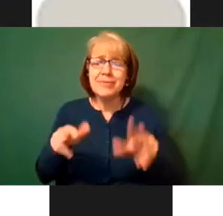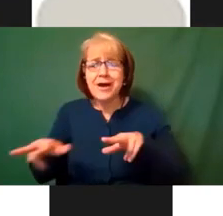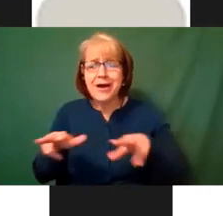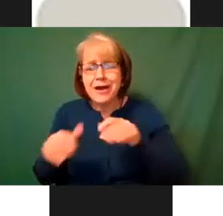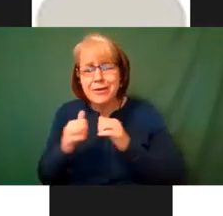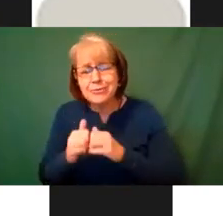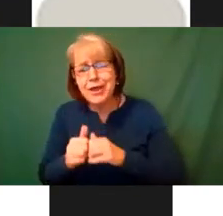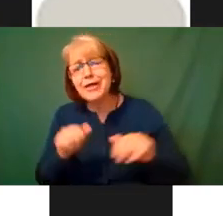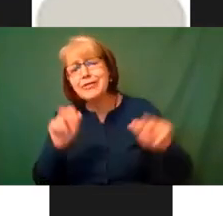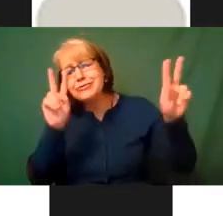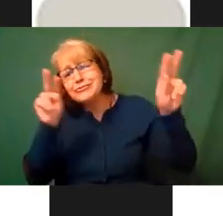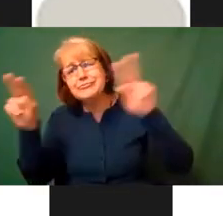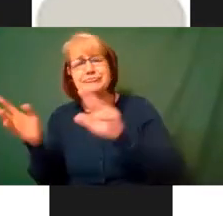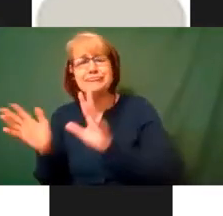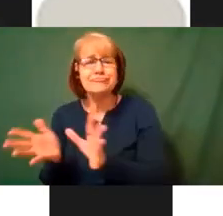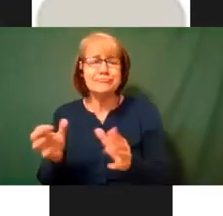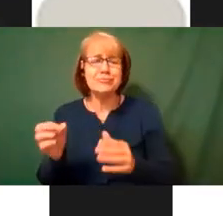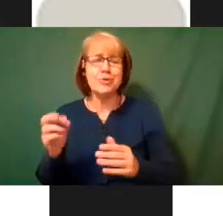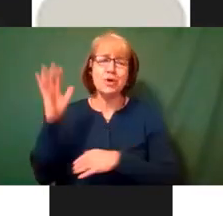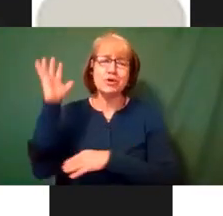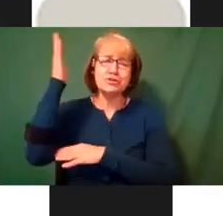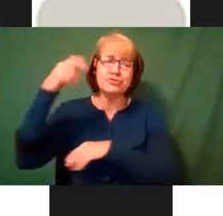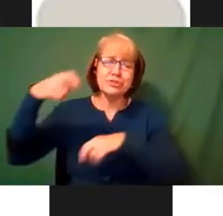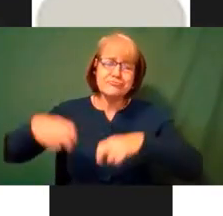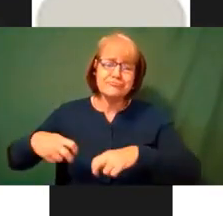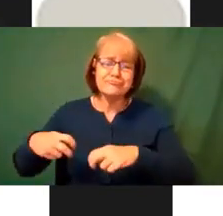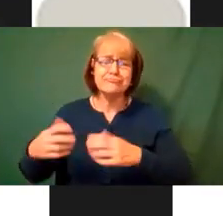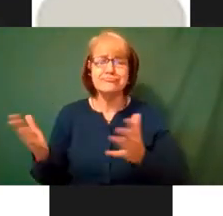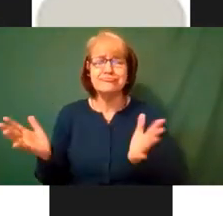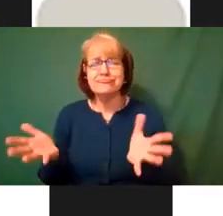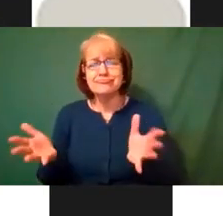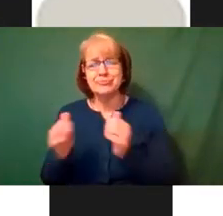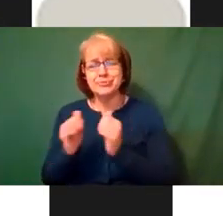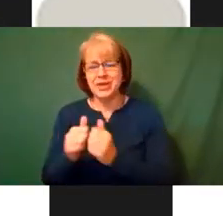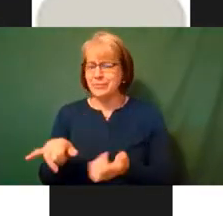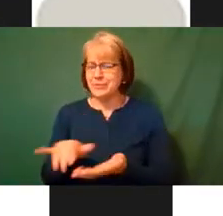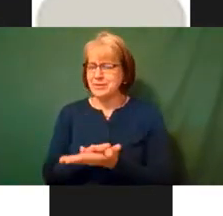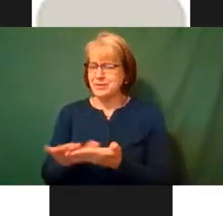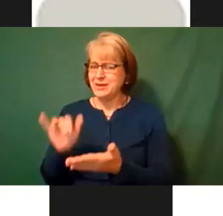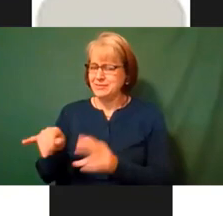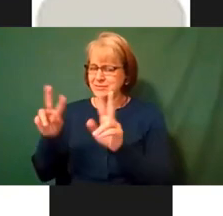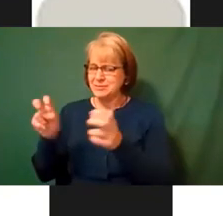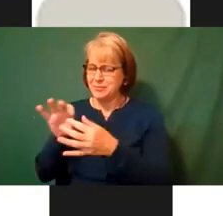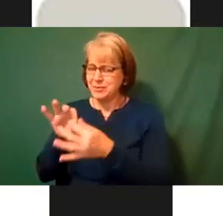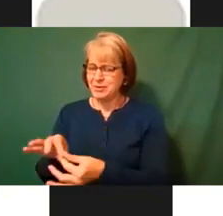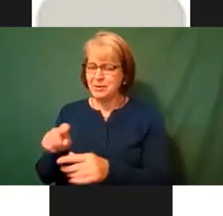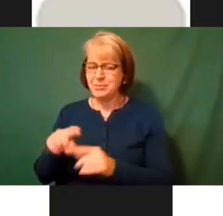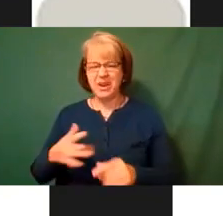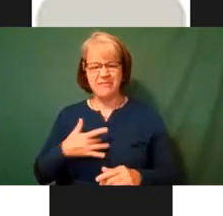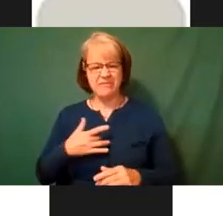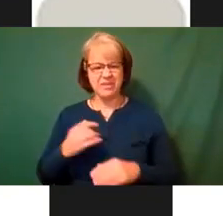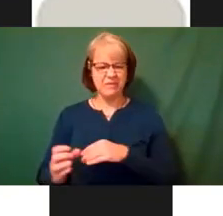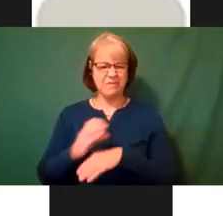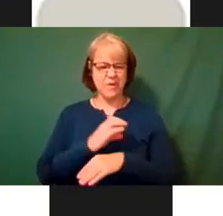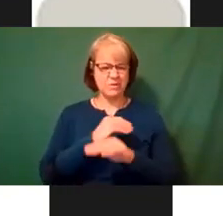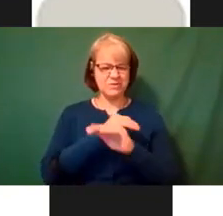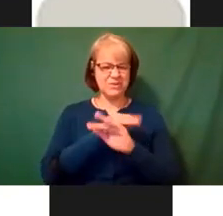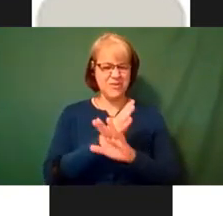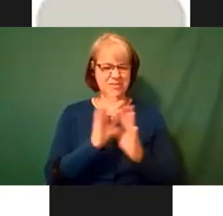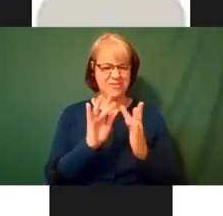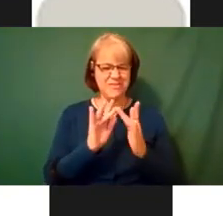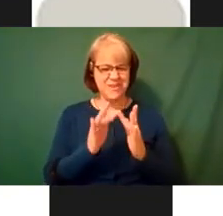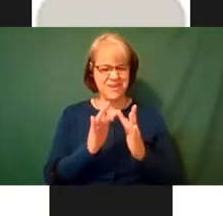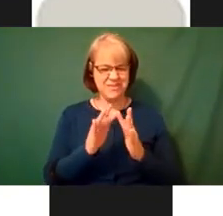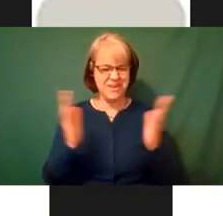know, just sitting under a tree somewhere, it would be so much nicer. Instead, I'm kind of forced to do it indoors, and that's okay too, but